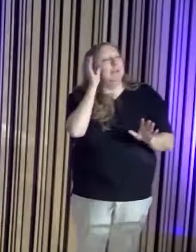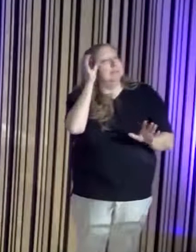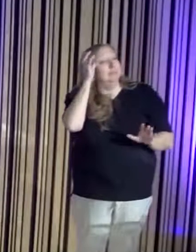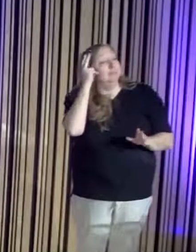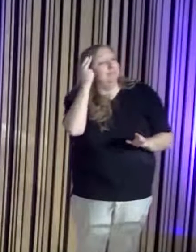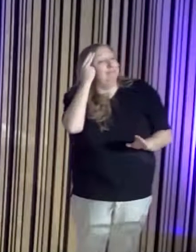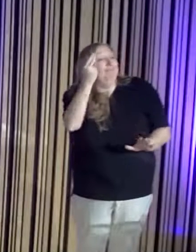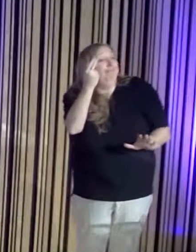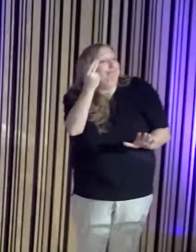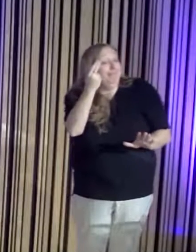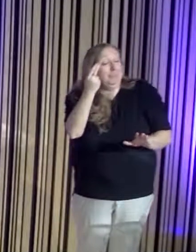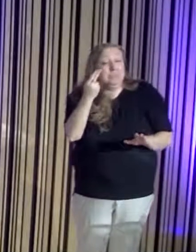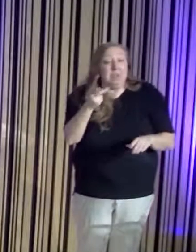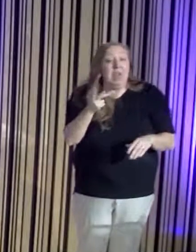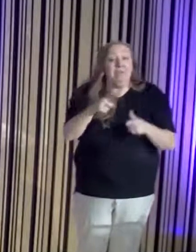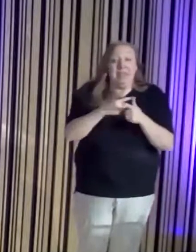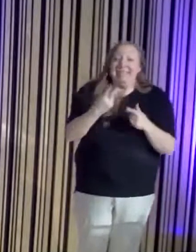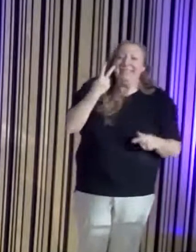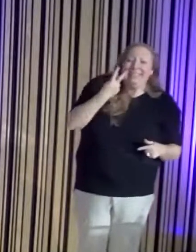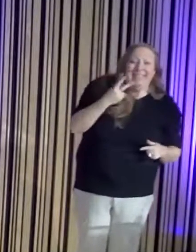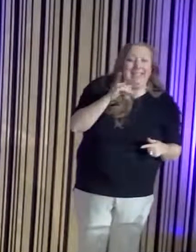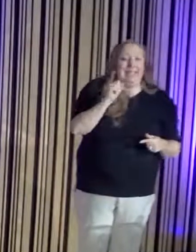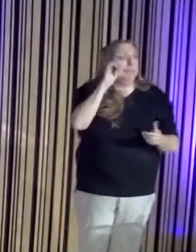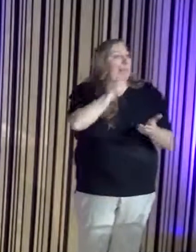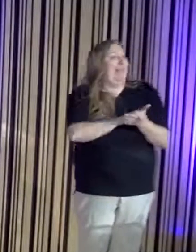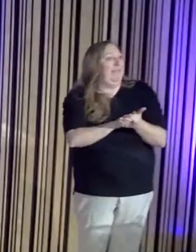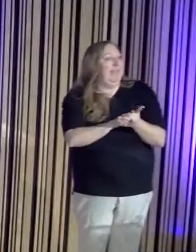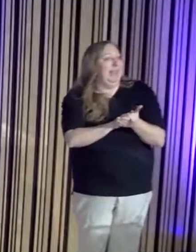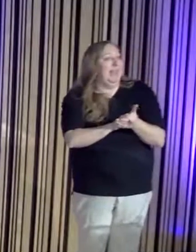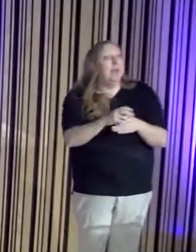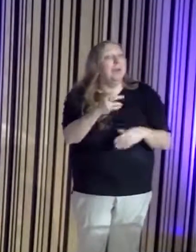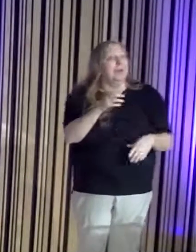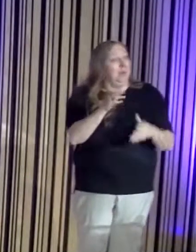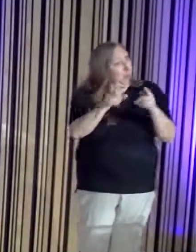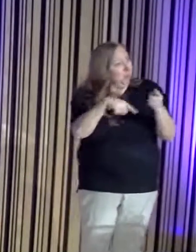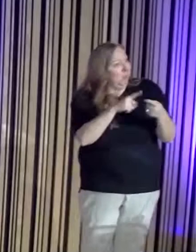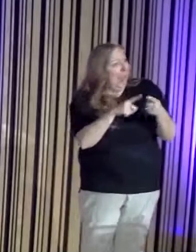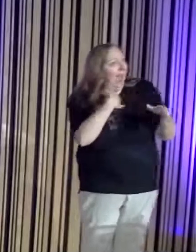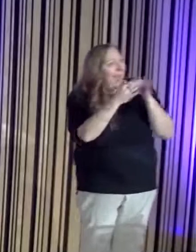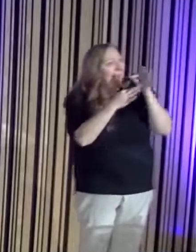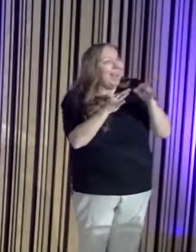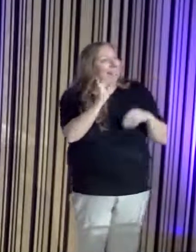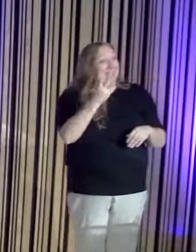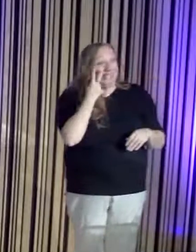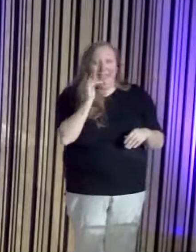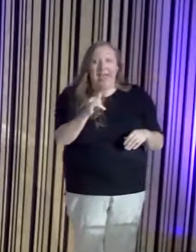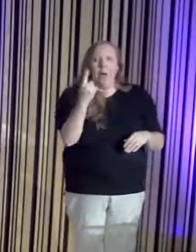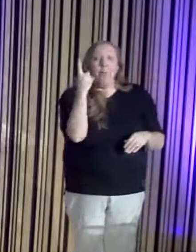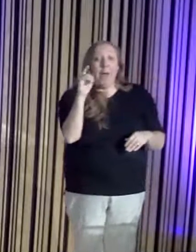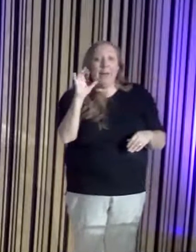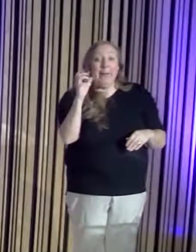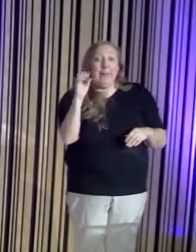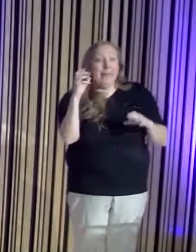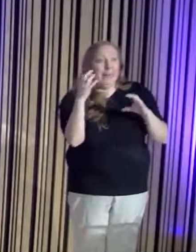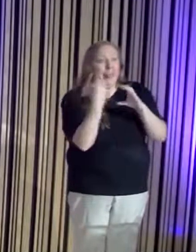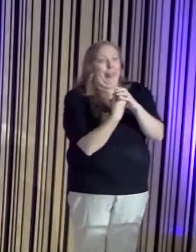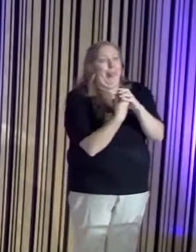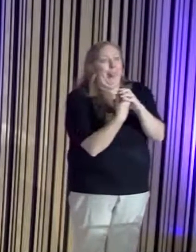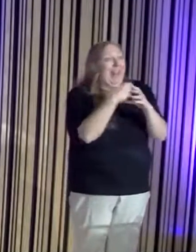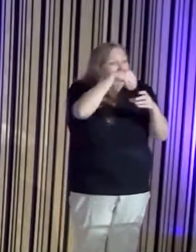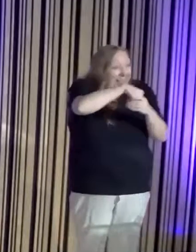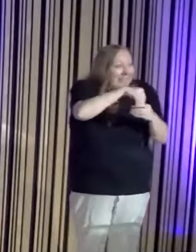where seeing is believing. When you see one organism inside another, then you know that they're doing something